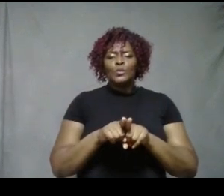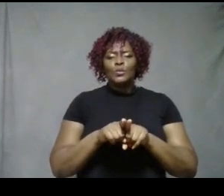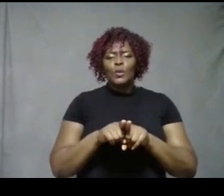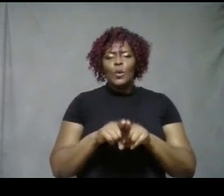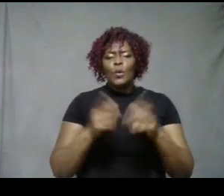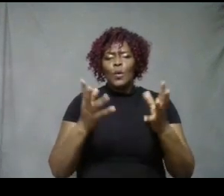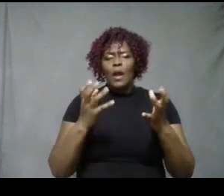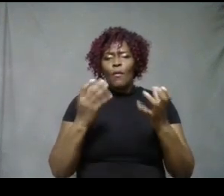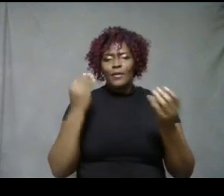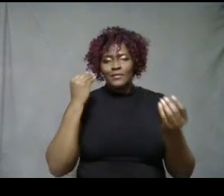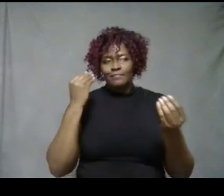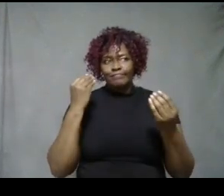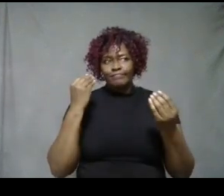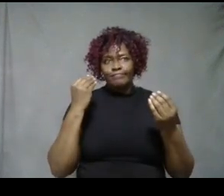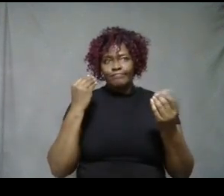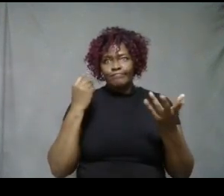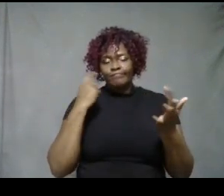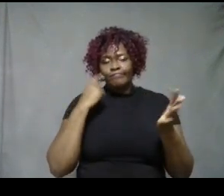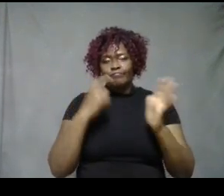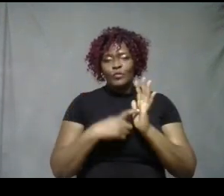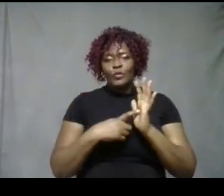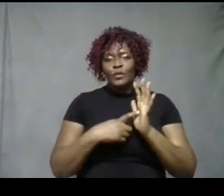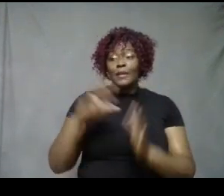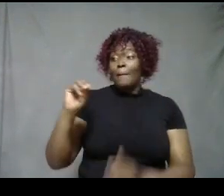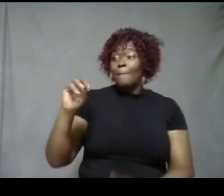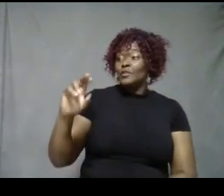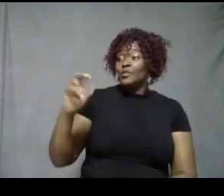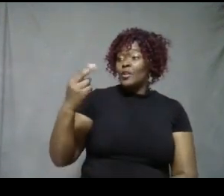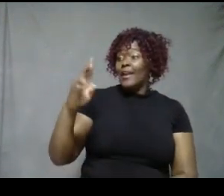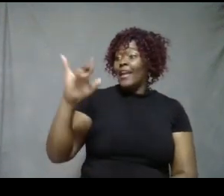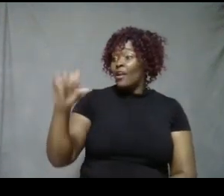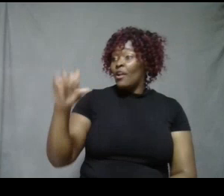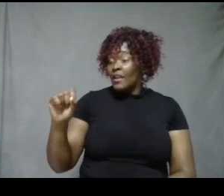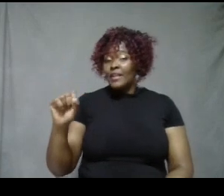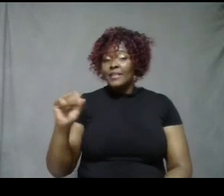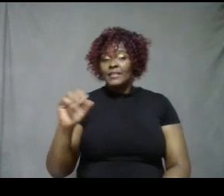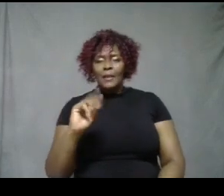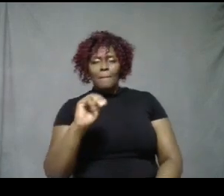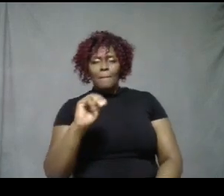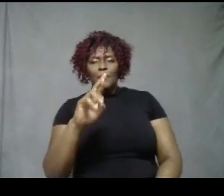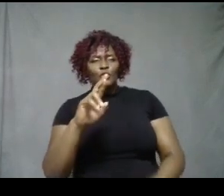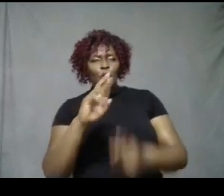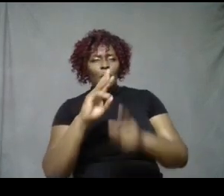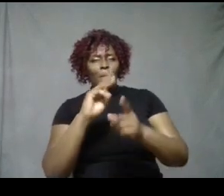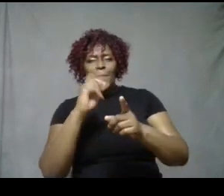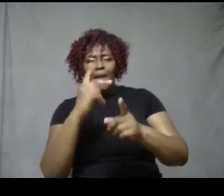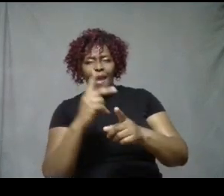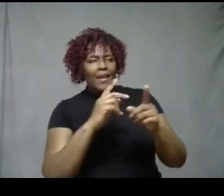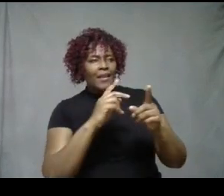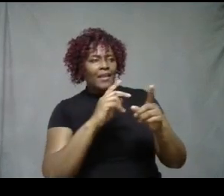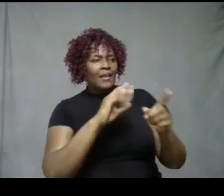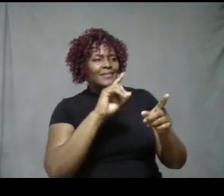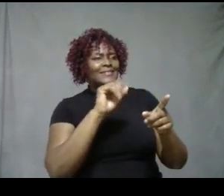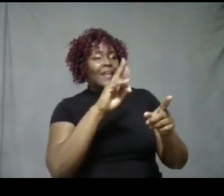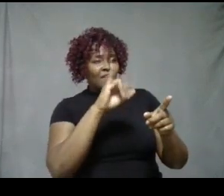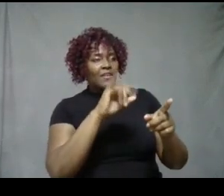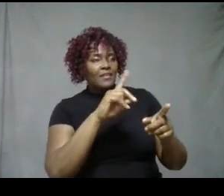laid out by Mr. Harris and by Mr. Mack and Mr. David